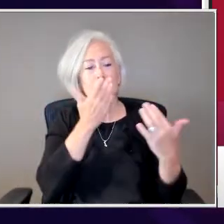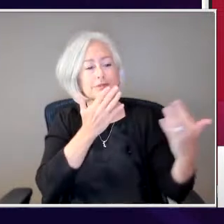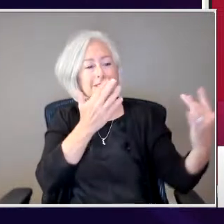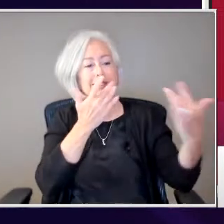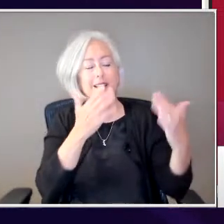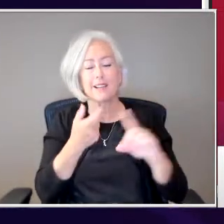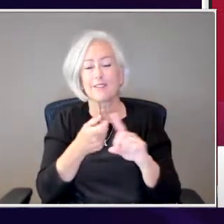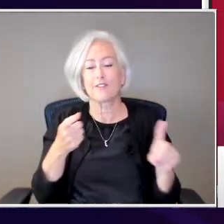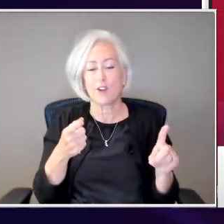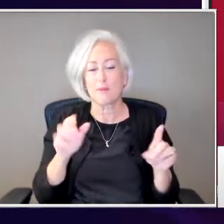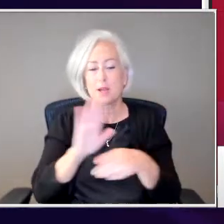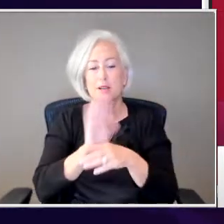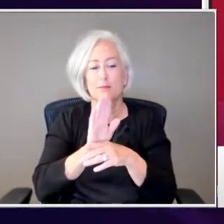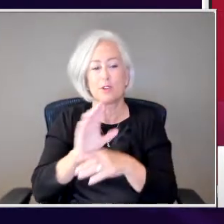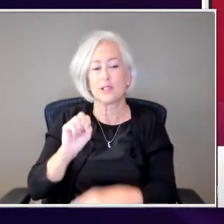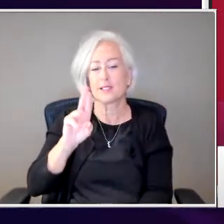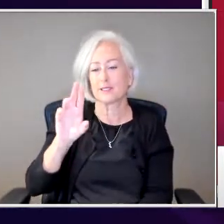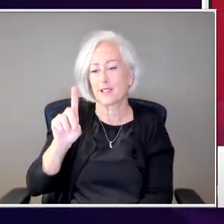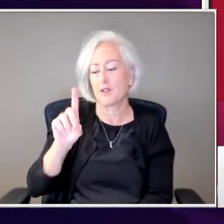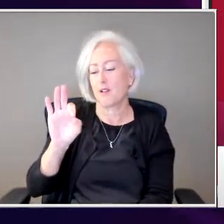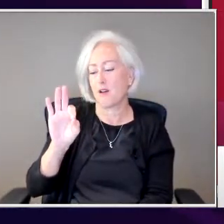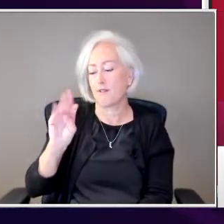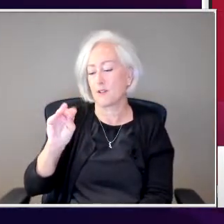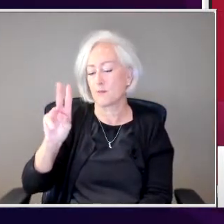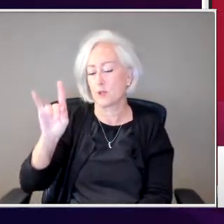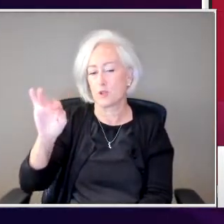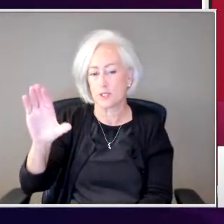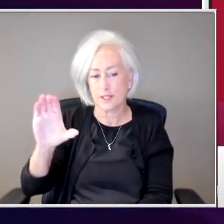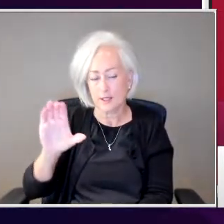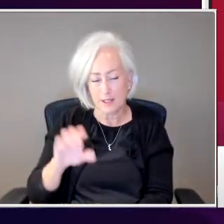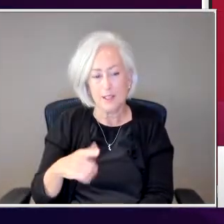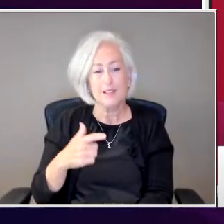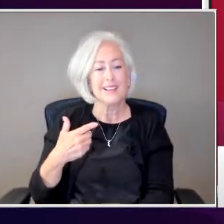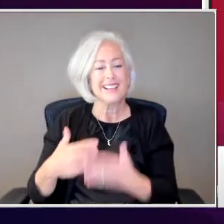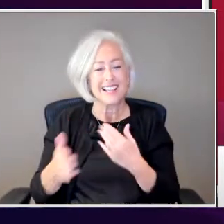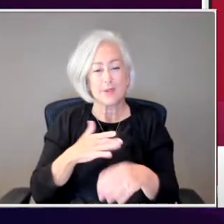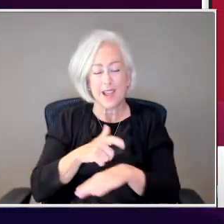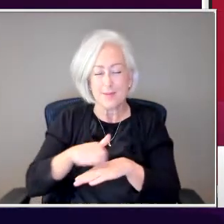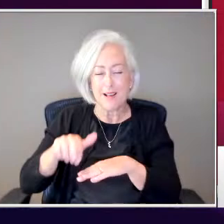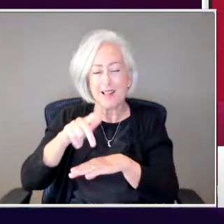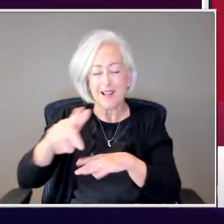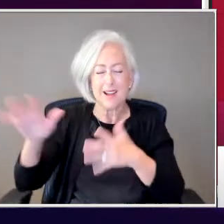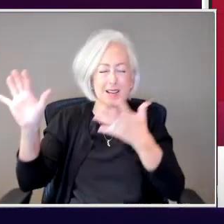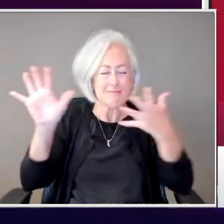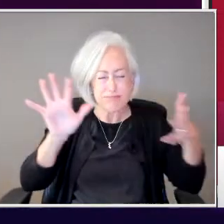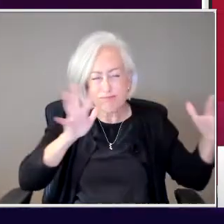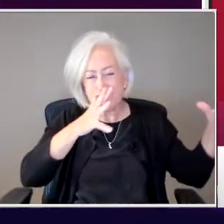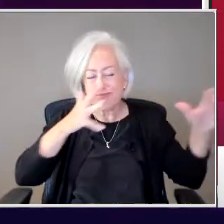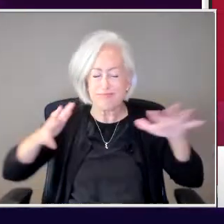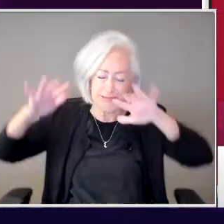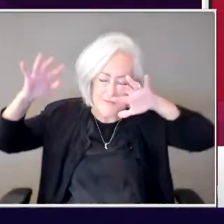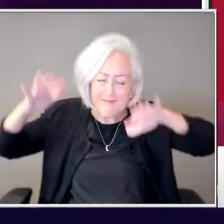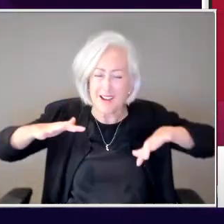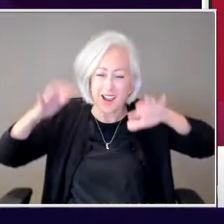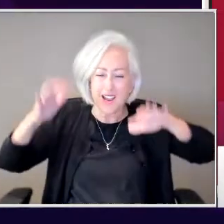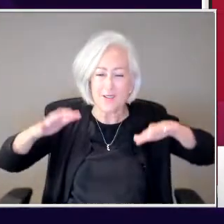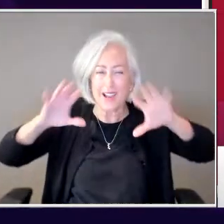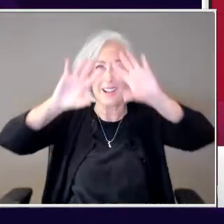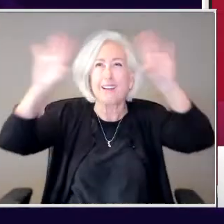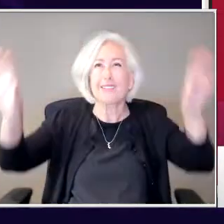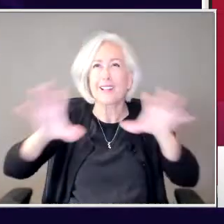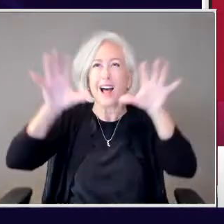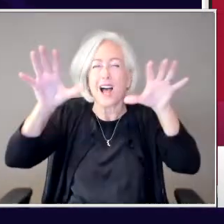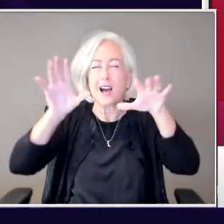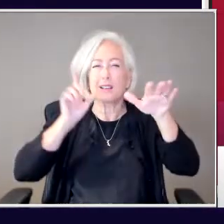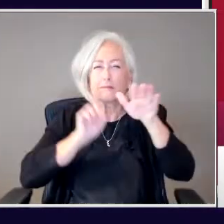on these trails, which are wet rocks in the rain, blowing wind. We're hiking into the clouds with